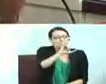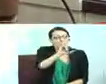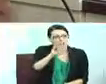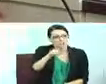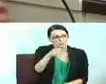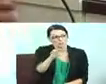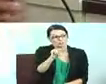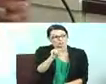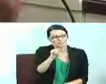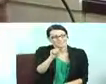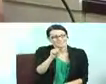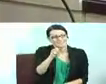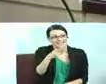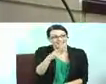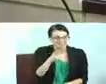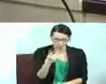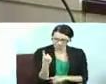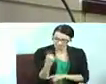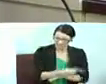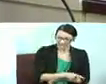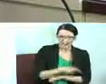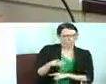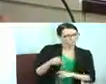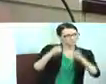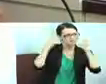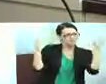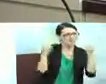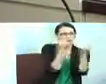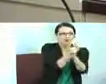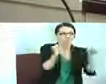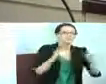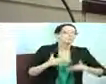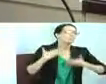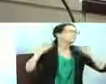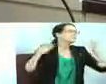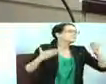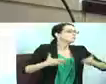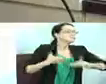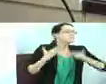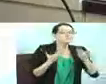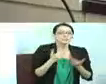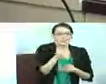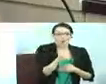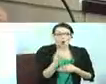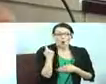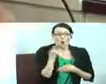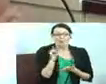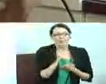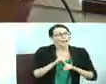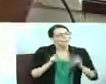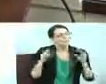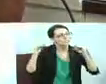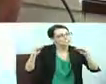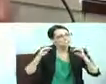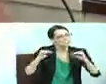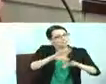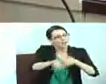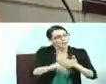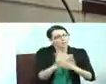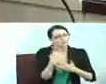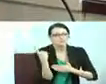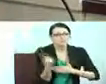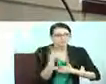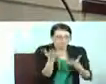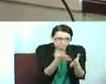Juneteenth is a day to jubilantly celebrate freedom. Not only that, but Juneteenth is a day that teaches us all